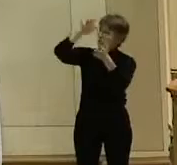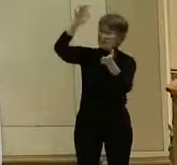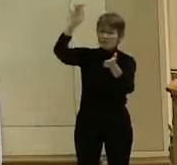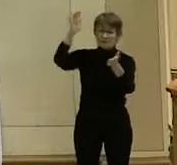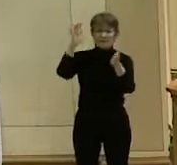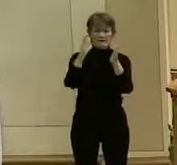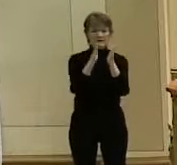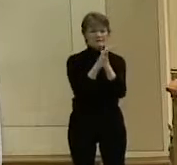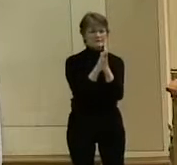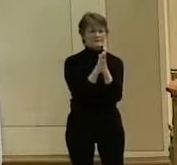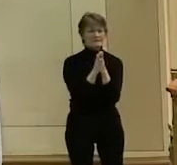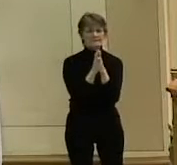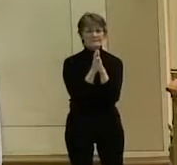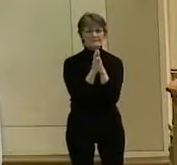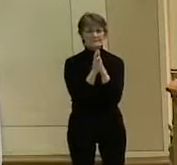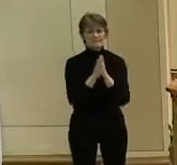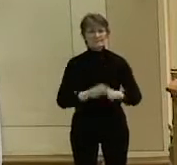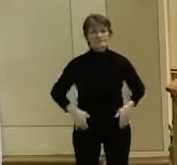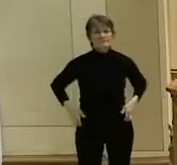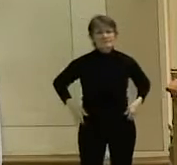acclaim.